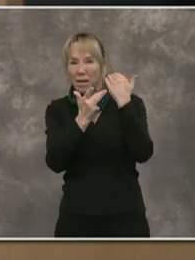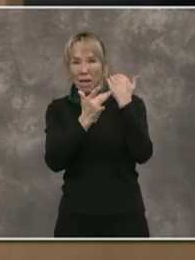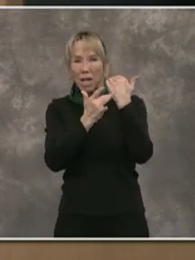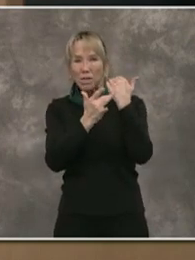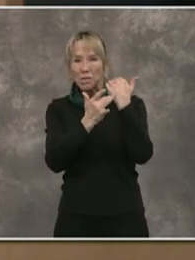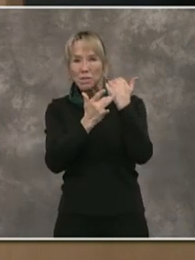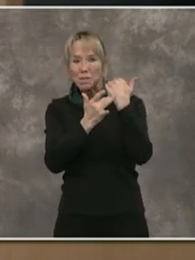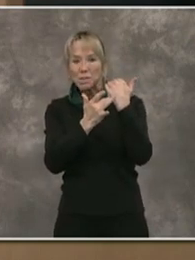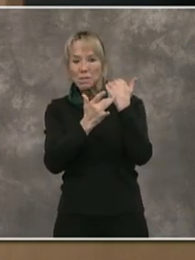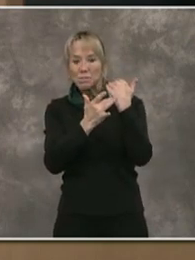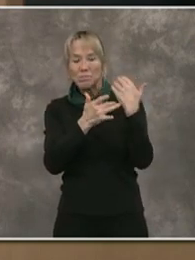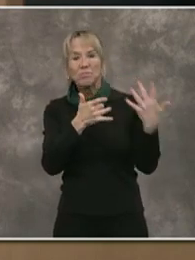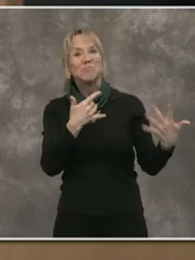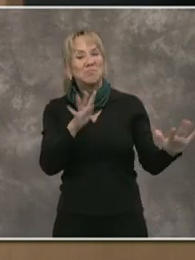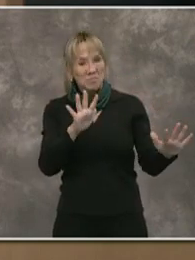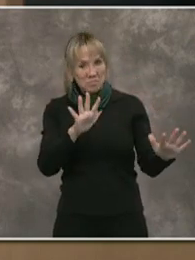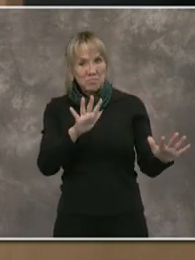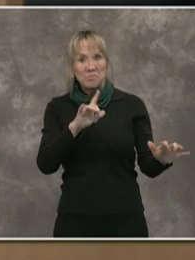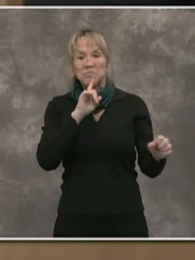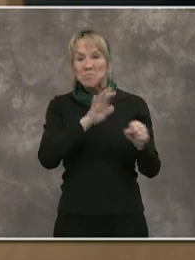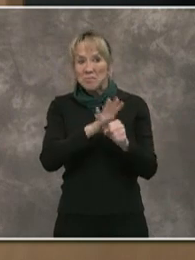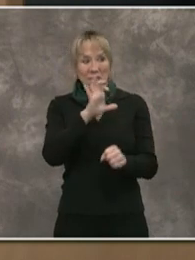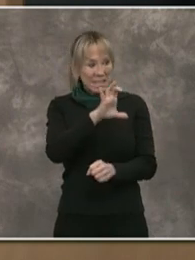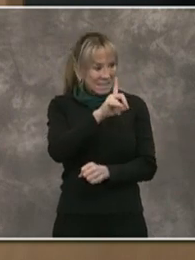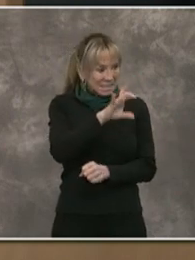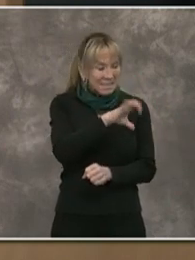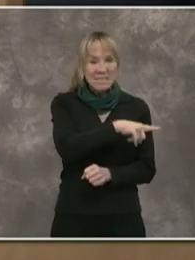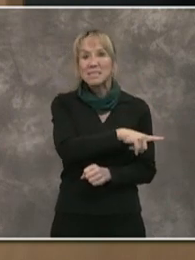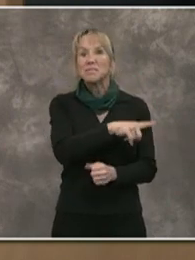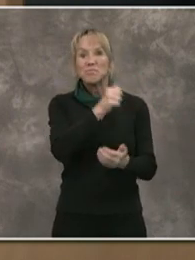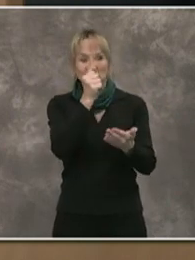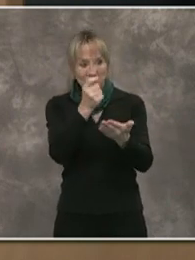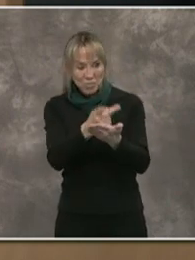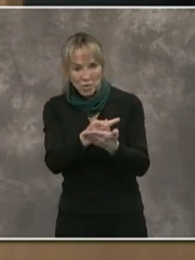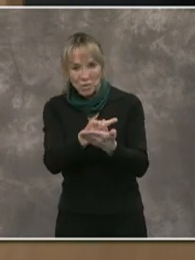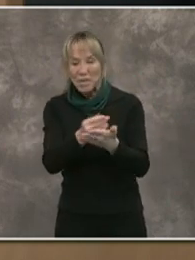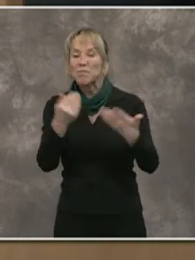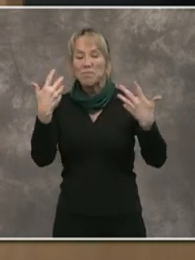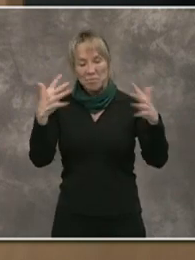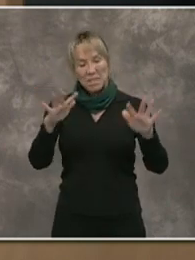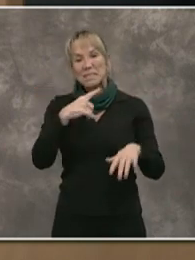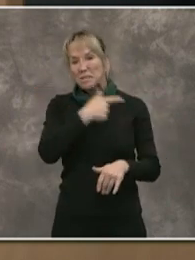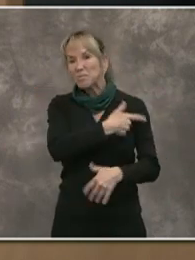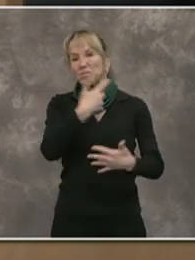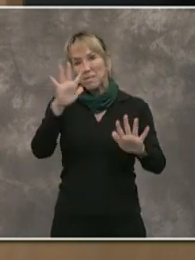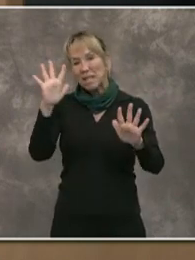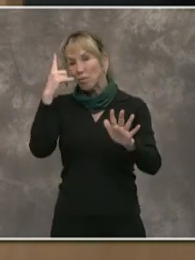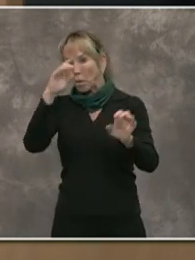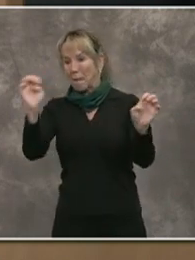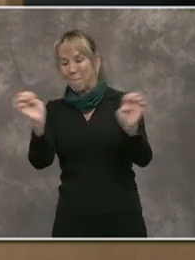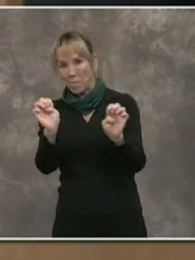been confirmed by the CDC and is in fact a emergency use authorization test. However,